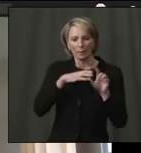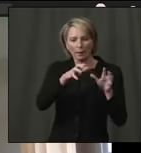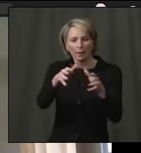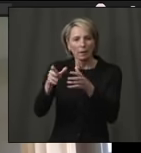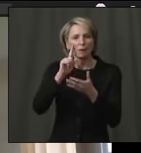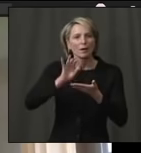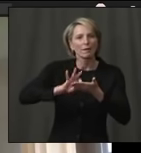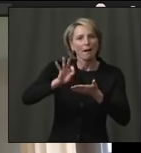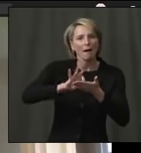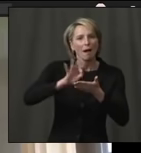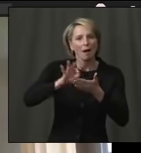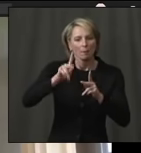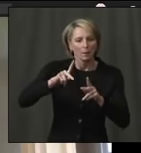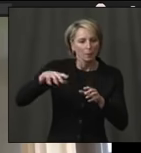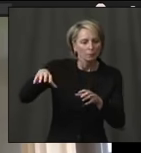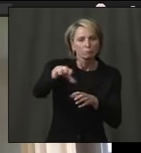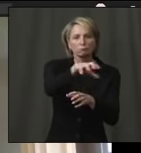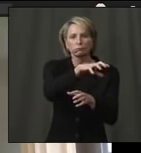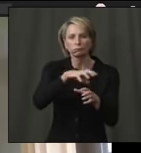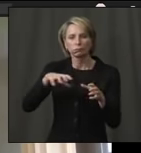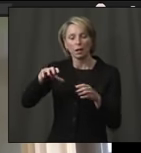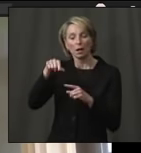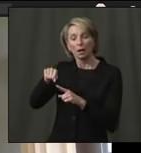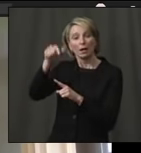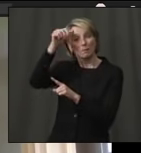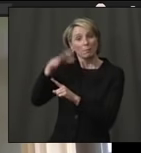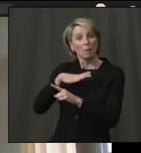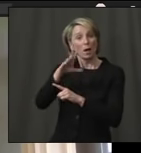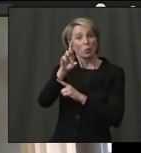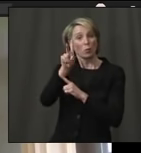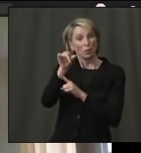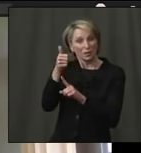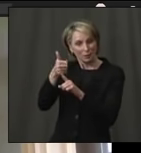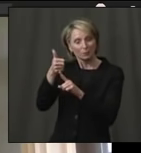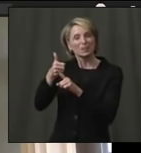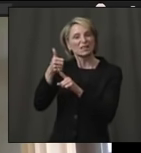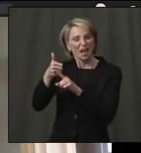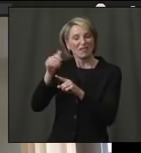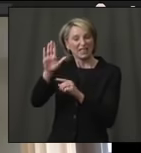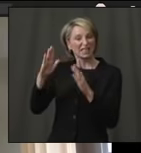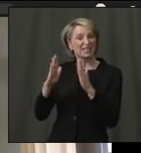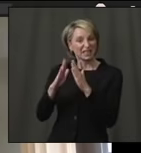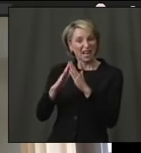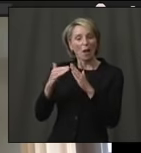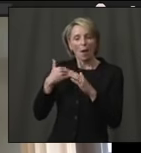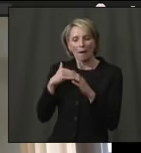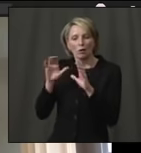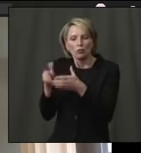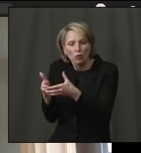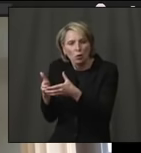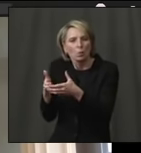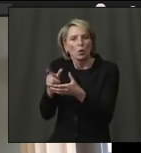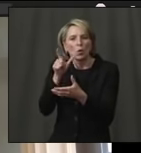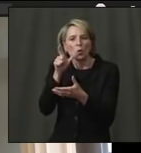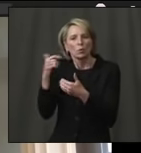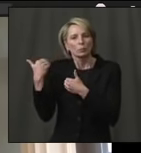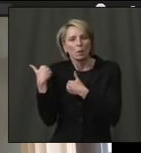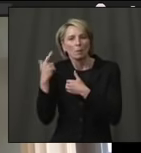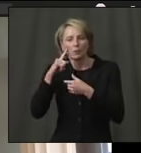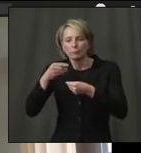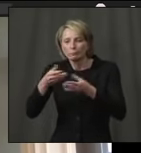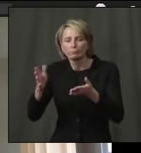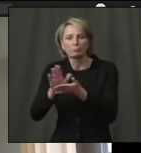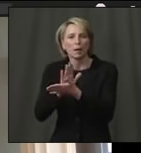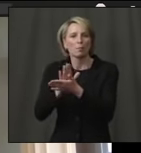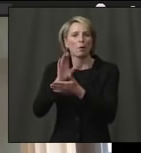Rudy Marconi has one in Ridgefield, and most mayors and first selectmen do. And the reason I mention